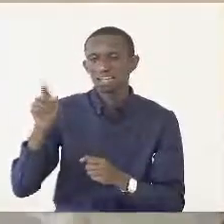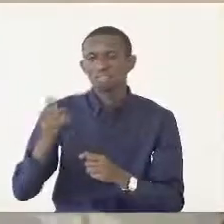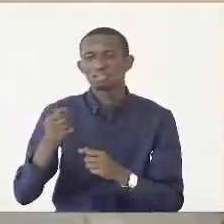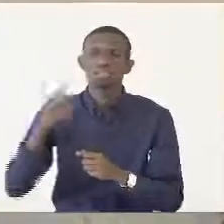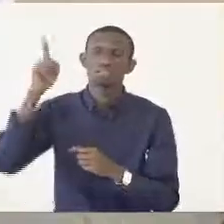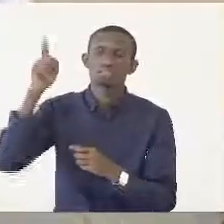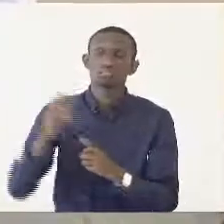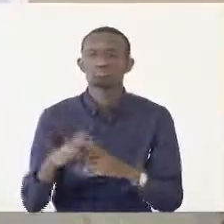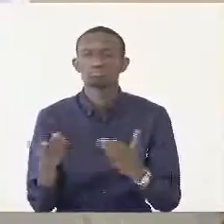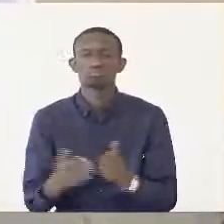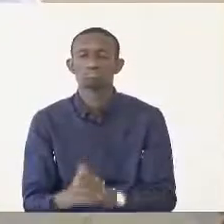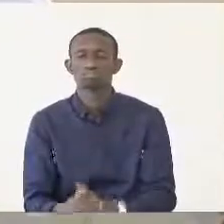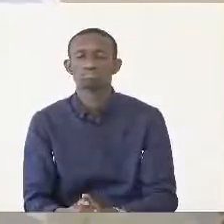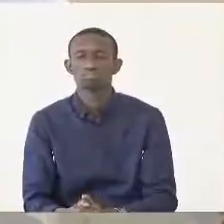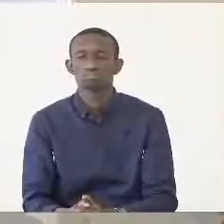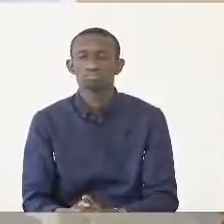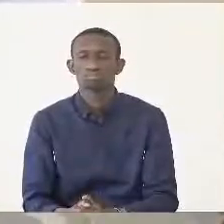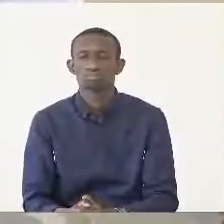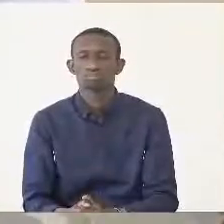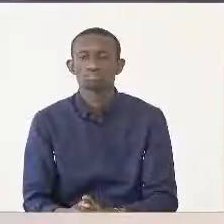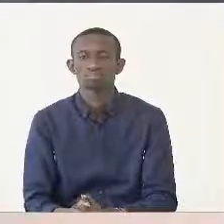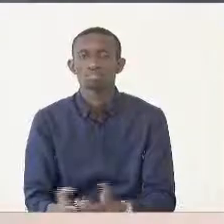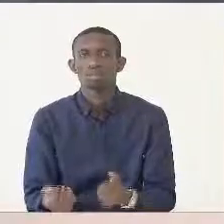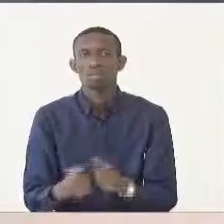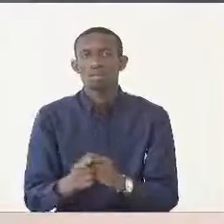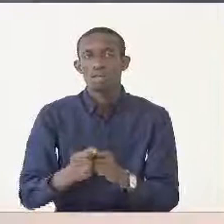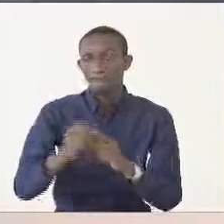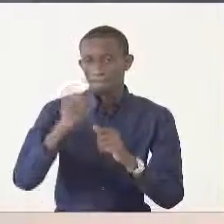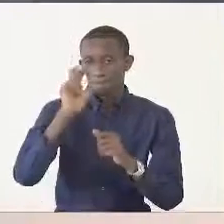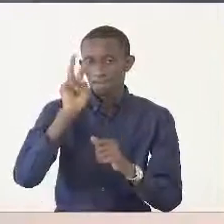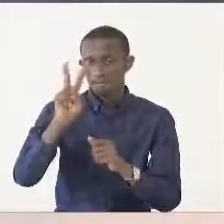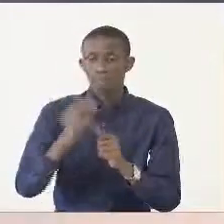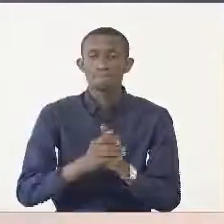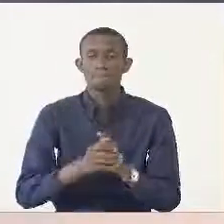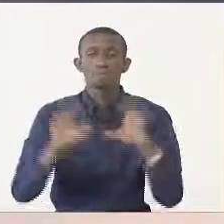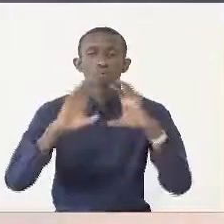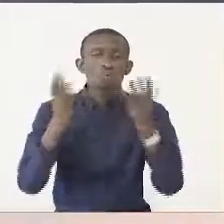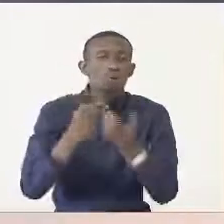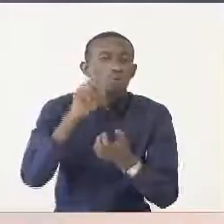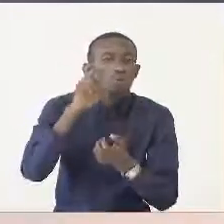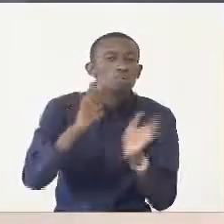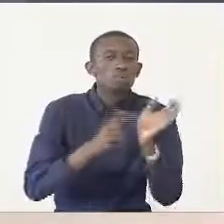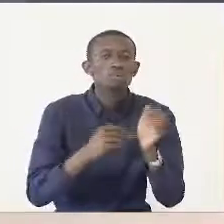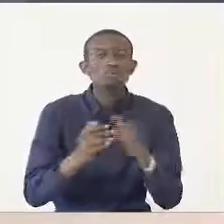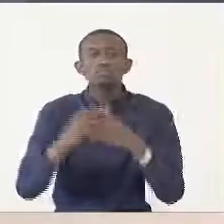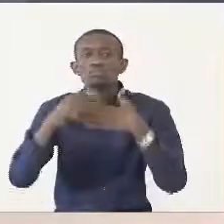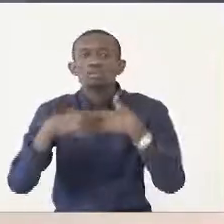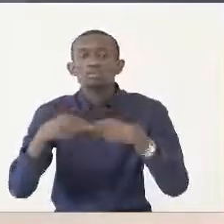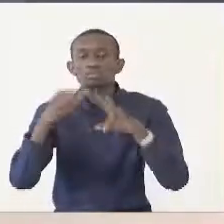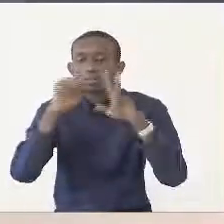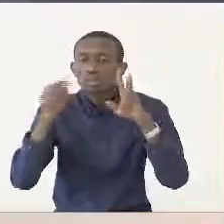one, means that we have V of the white bar equals to minus square root 2